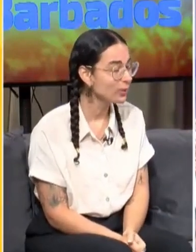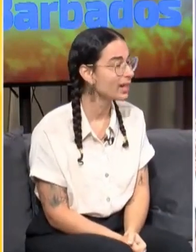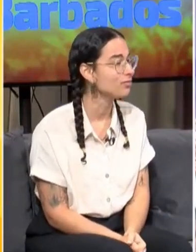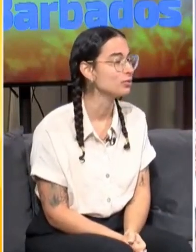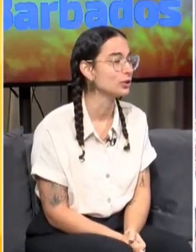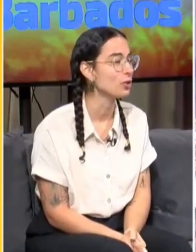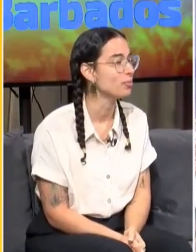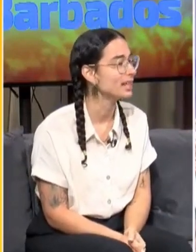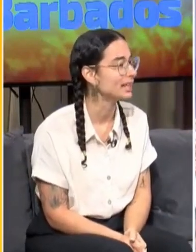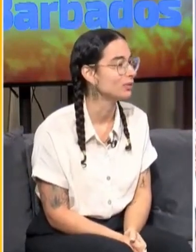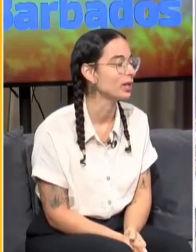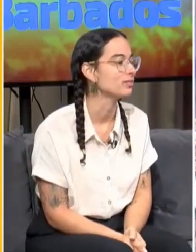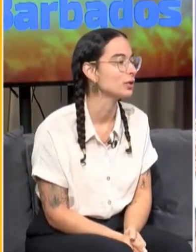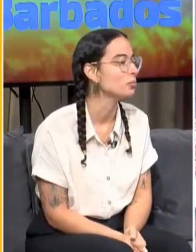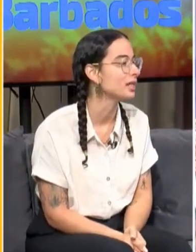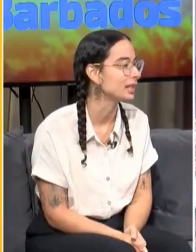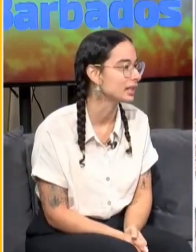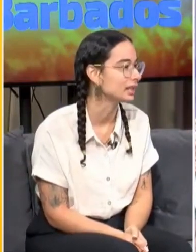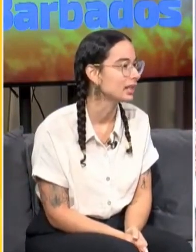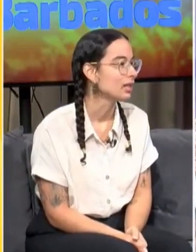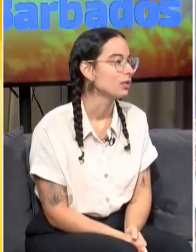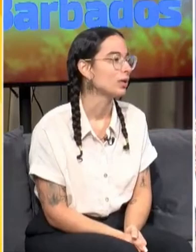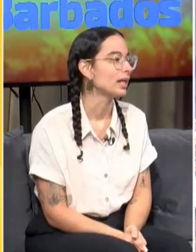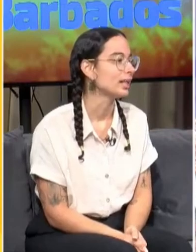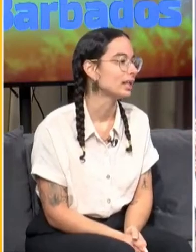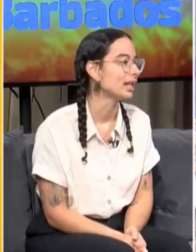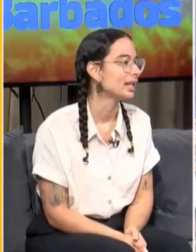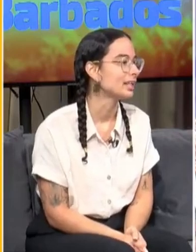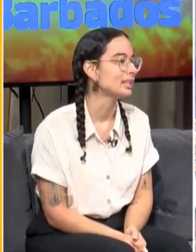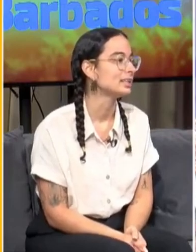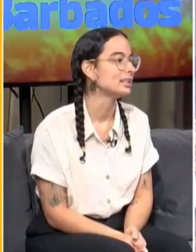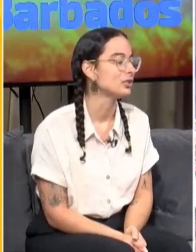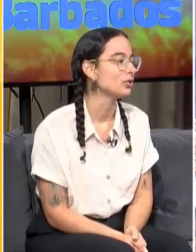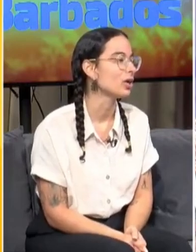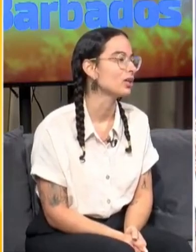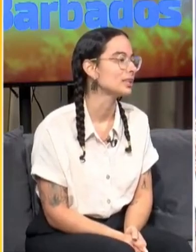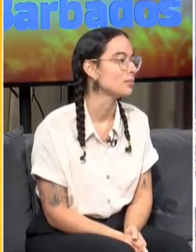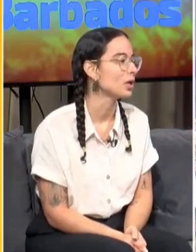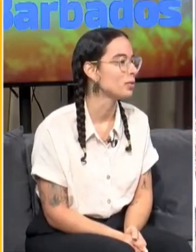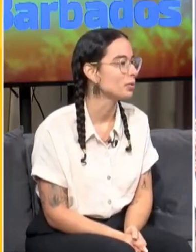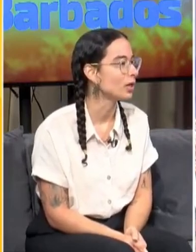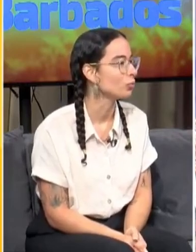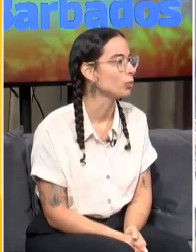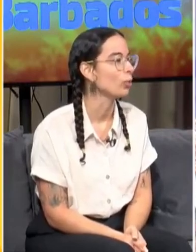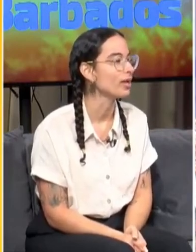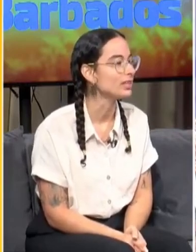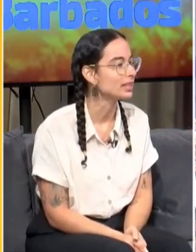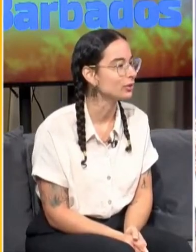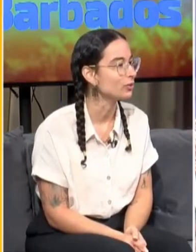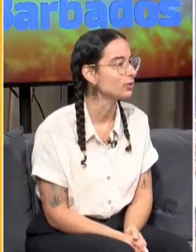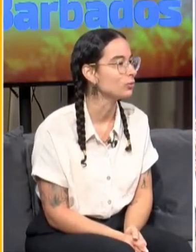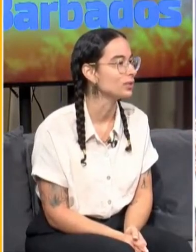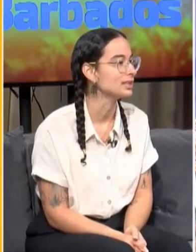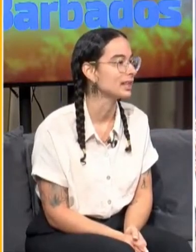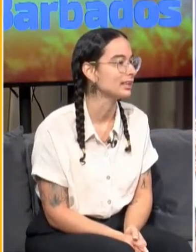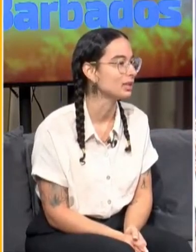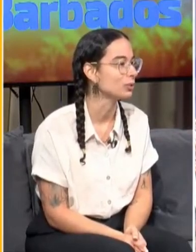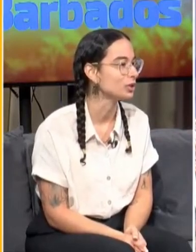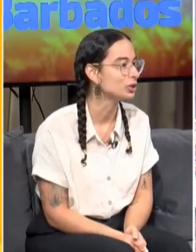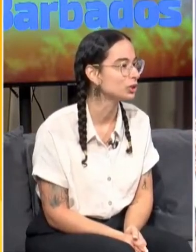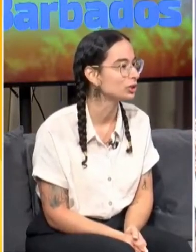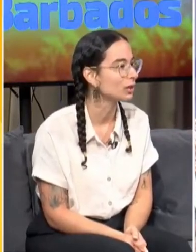Yeah, we have so many, right? And, there are some that maybe are more private, with